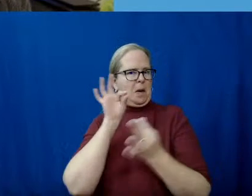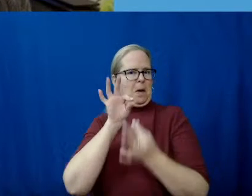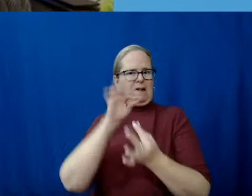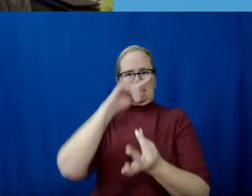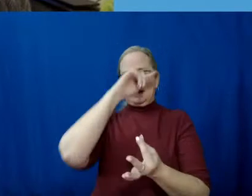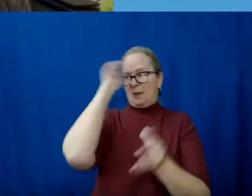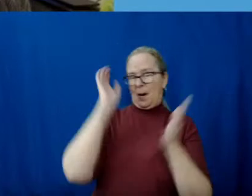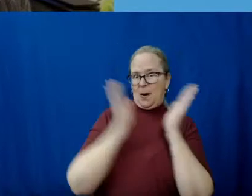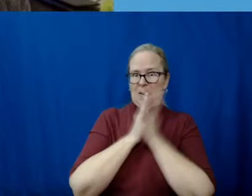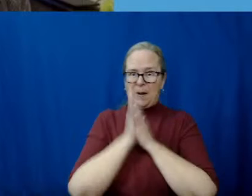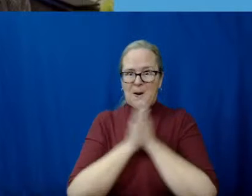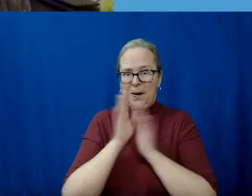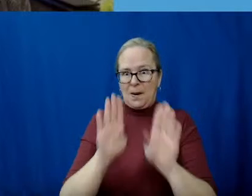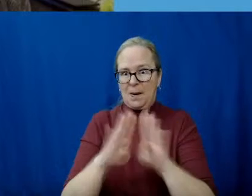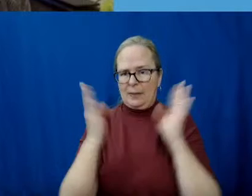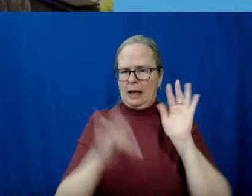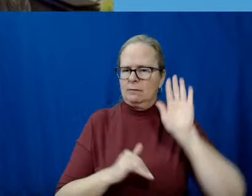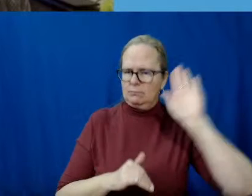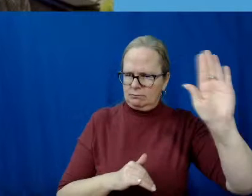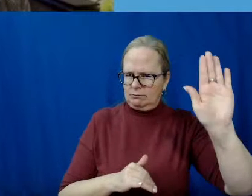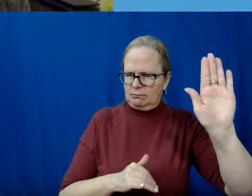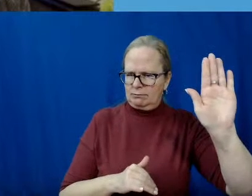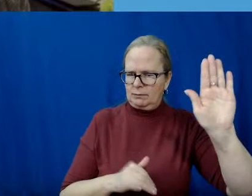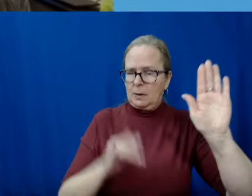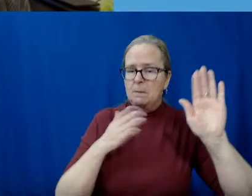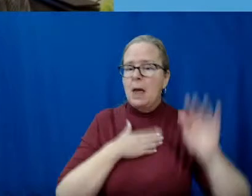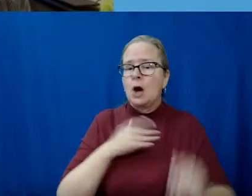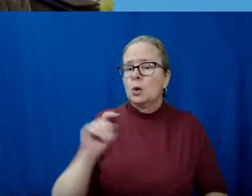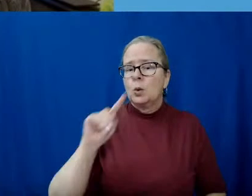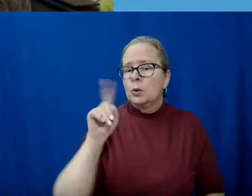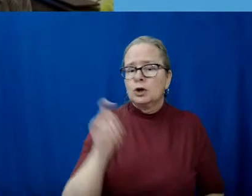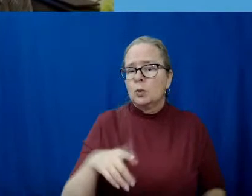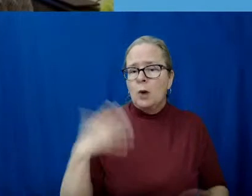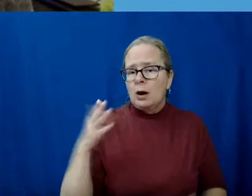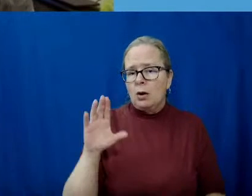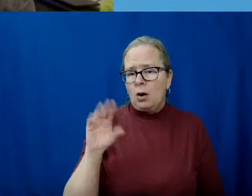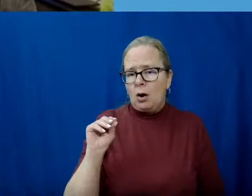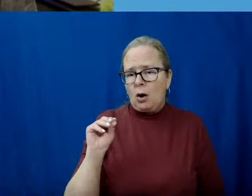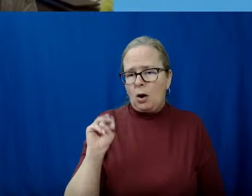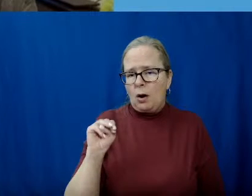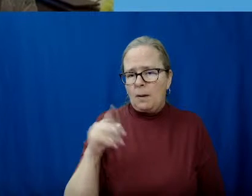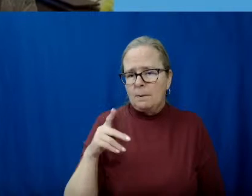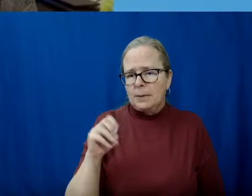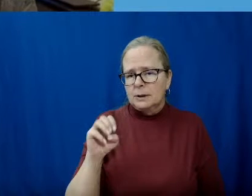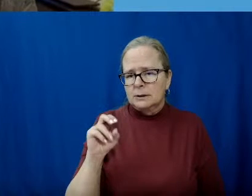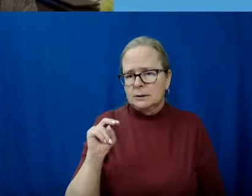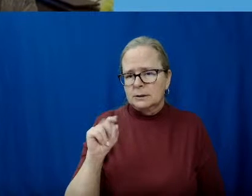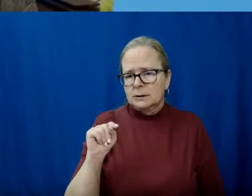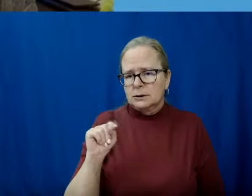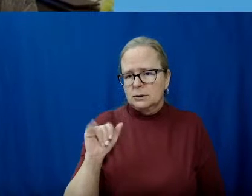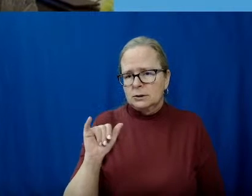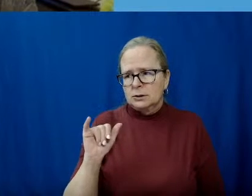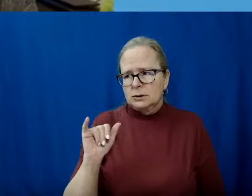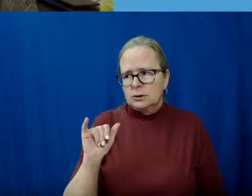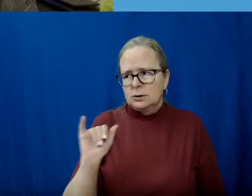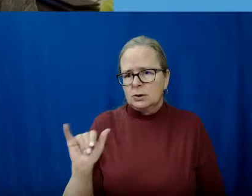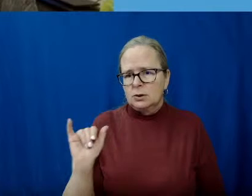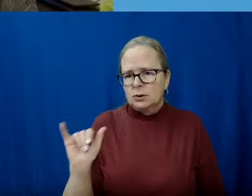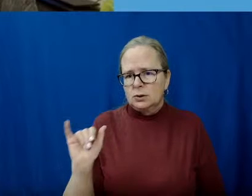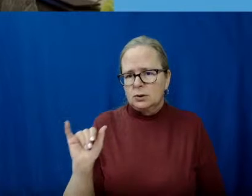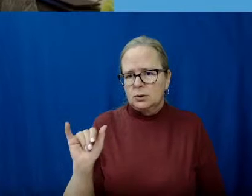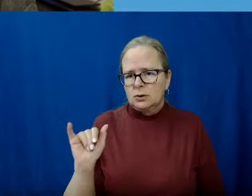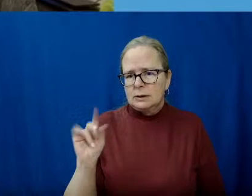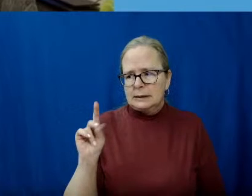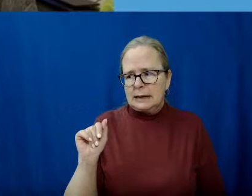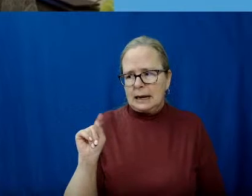their data was wrong. They realized that Britain was an outlier, but they still went ahead with it. And I think he went with